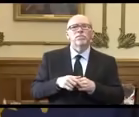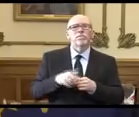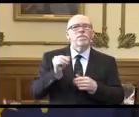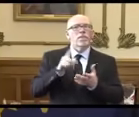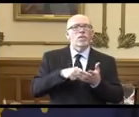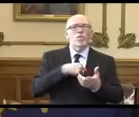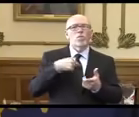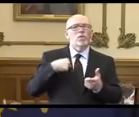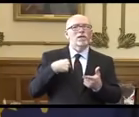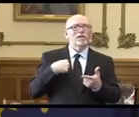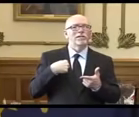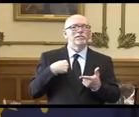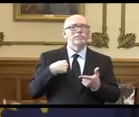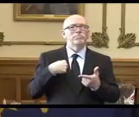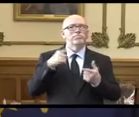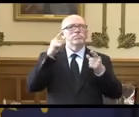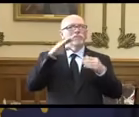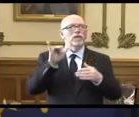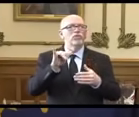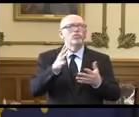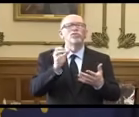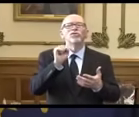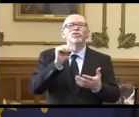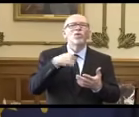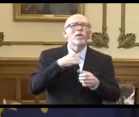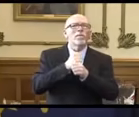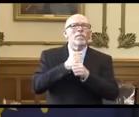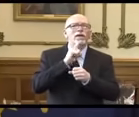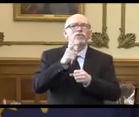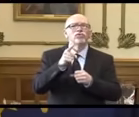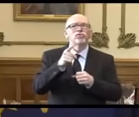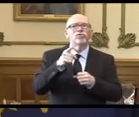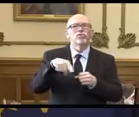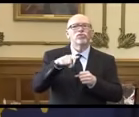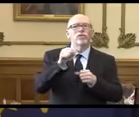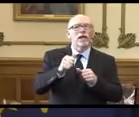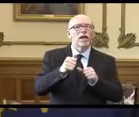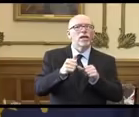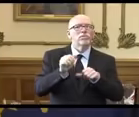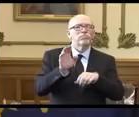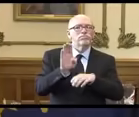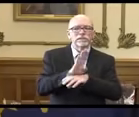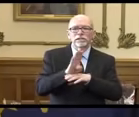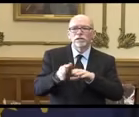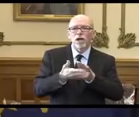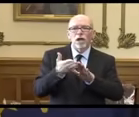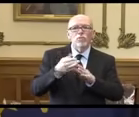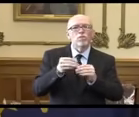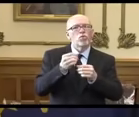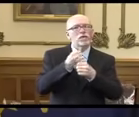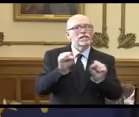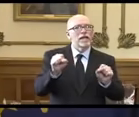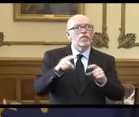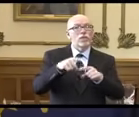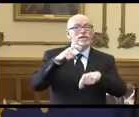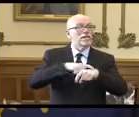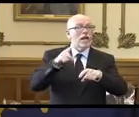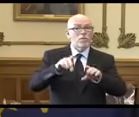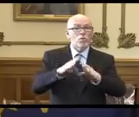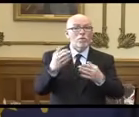put out as well. And so making sure that you can operate safely when that day